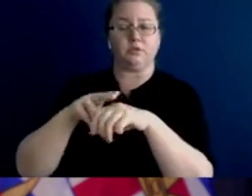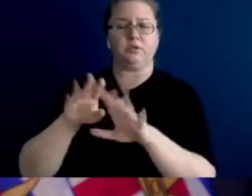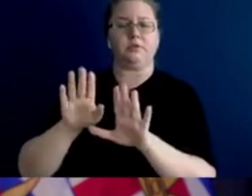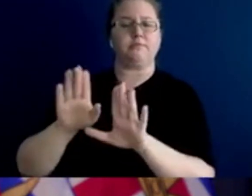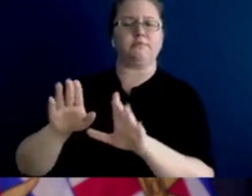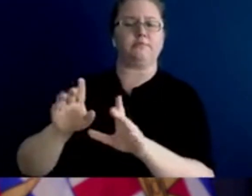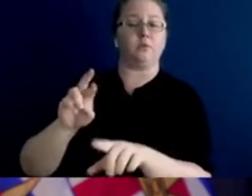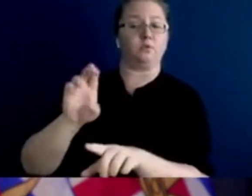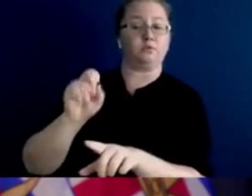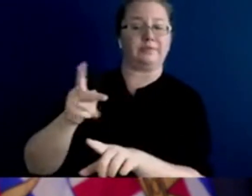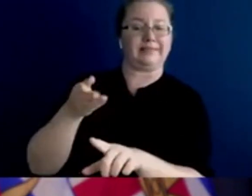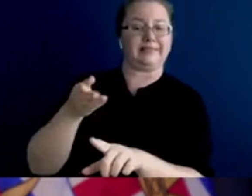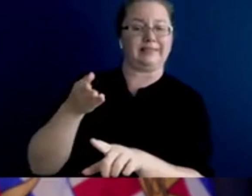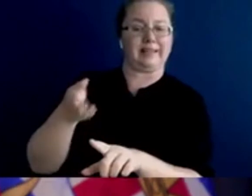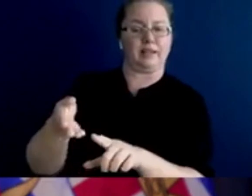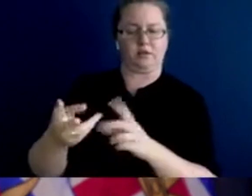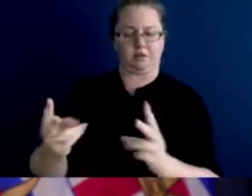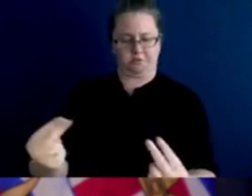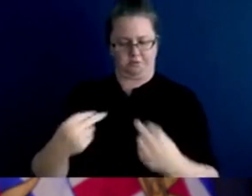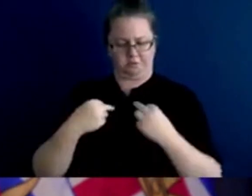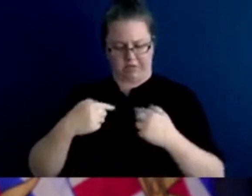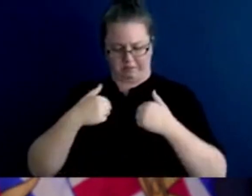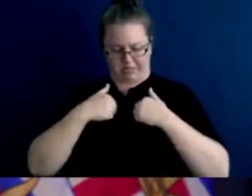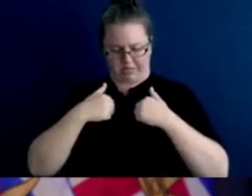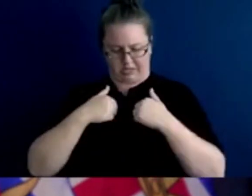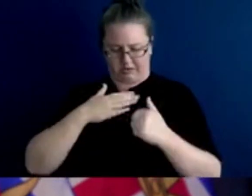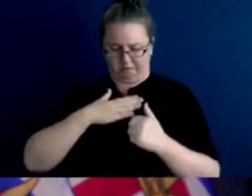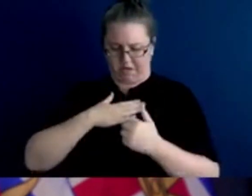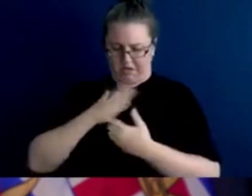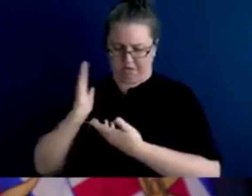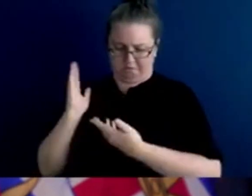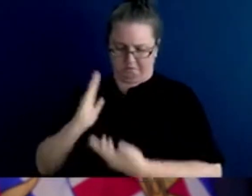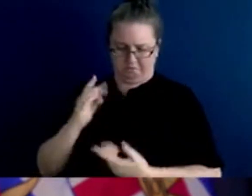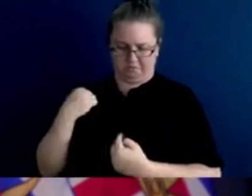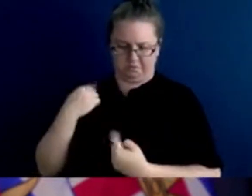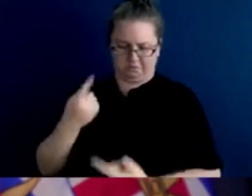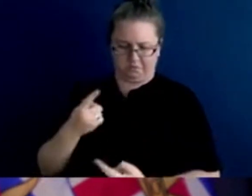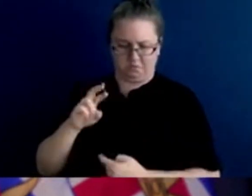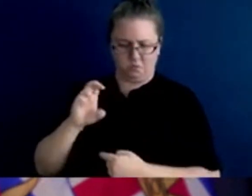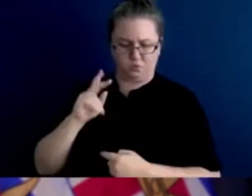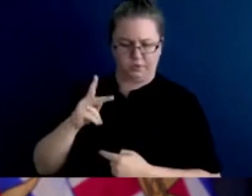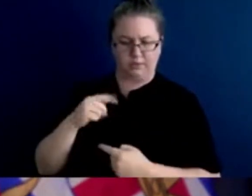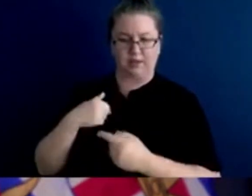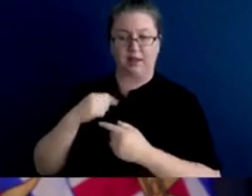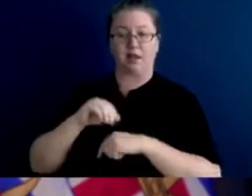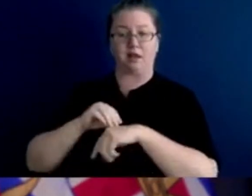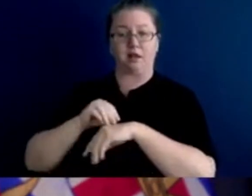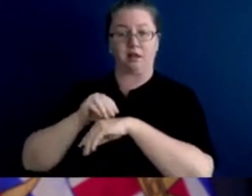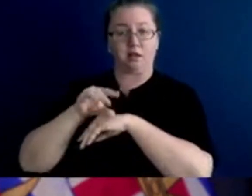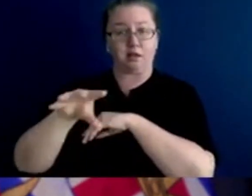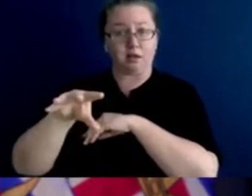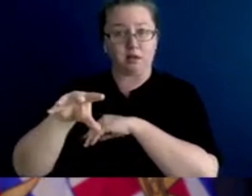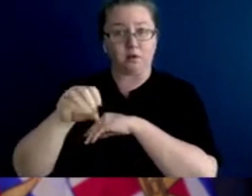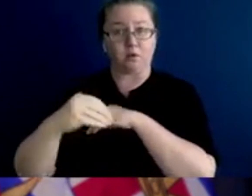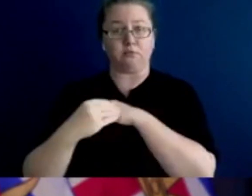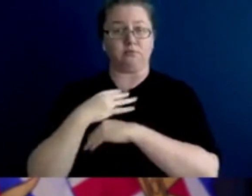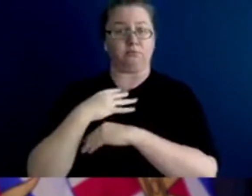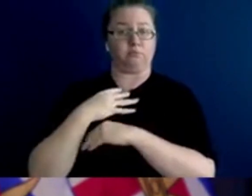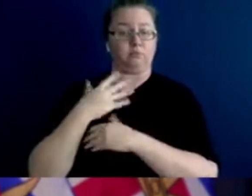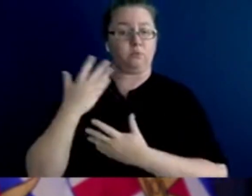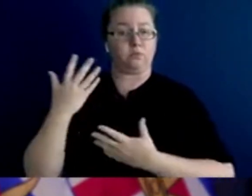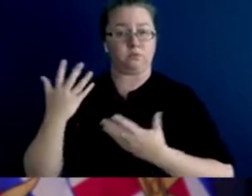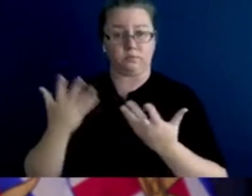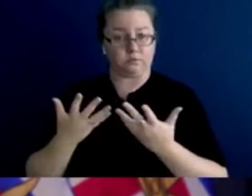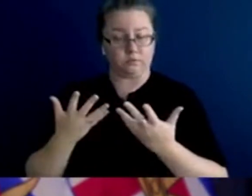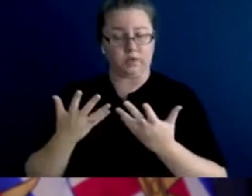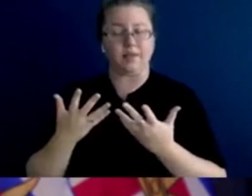be. When deciding where to go and who to see, we all need to take a moment to think about two things. We